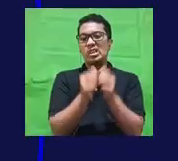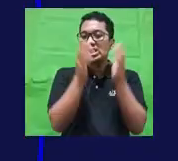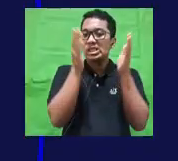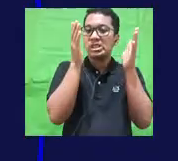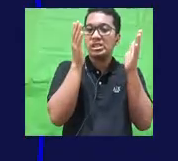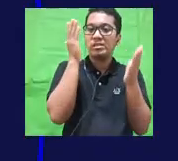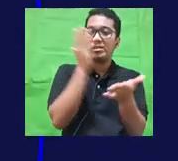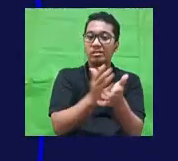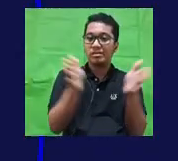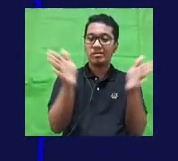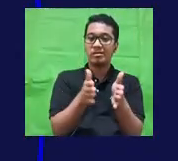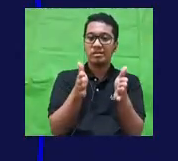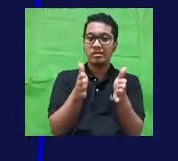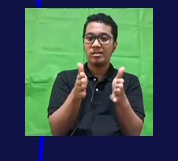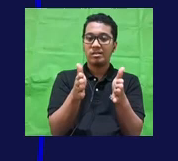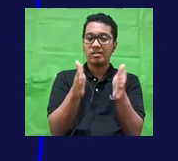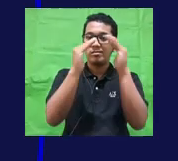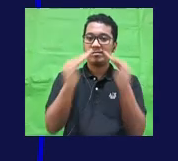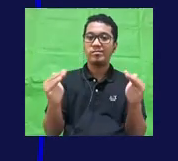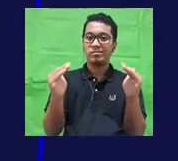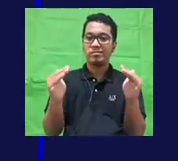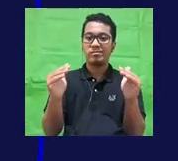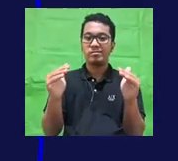and long stay residency.